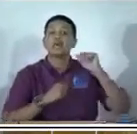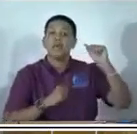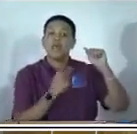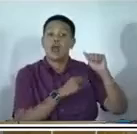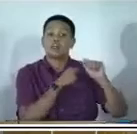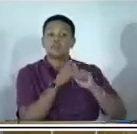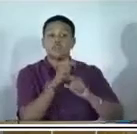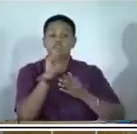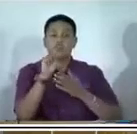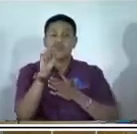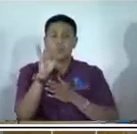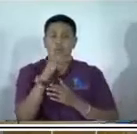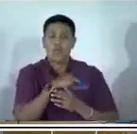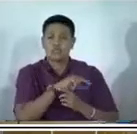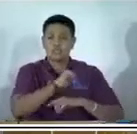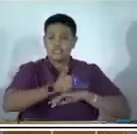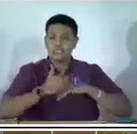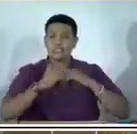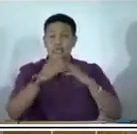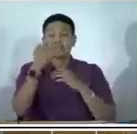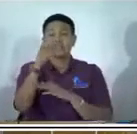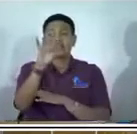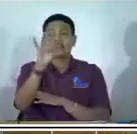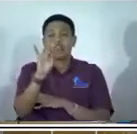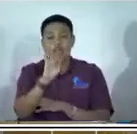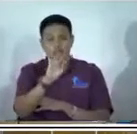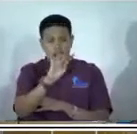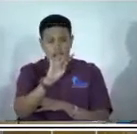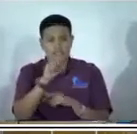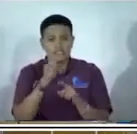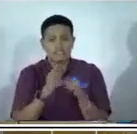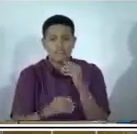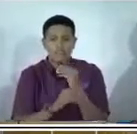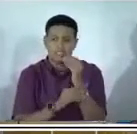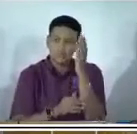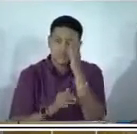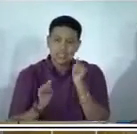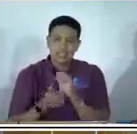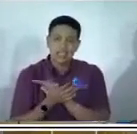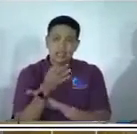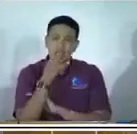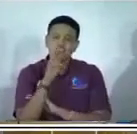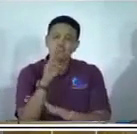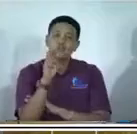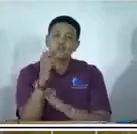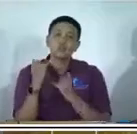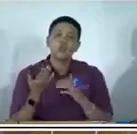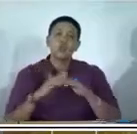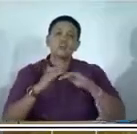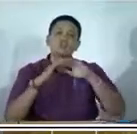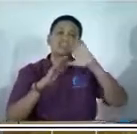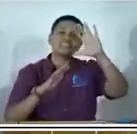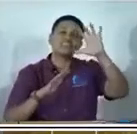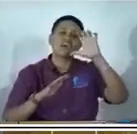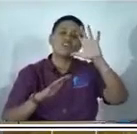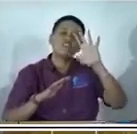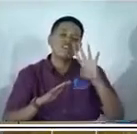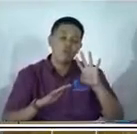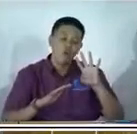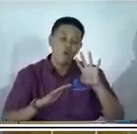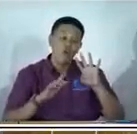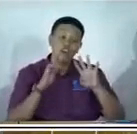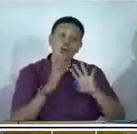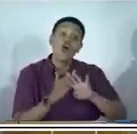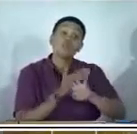University Hospital, was established in 1948 at an initial bed capacity of 200, now increased to 554. The upgrade